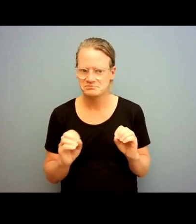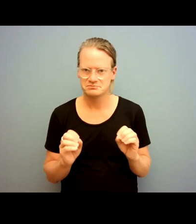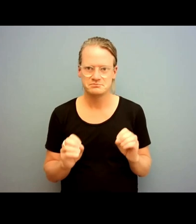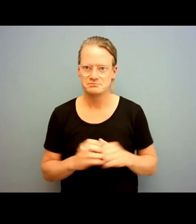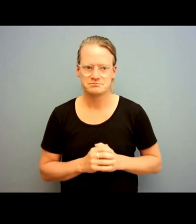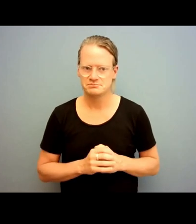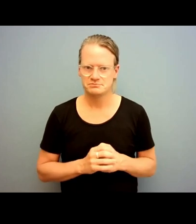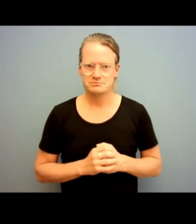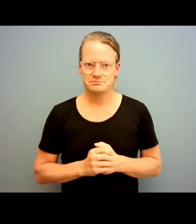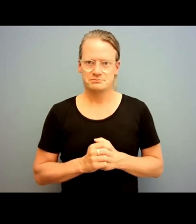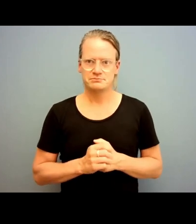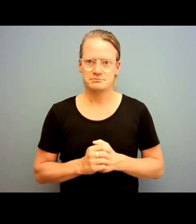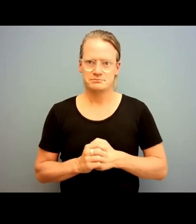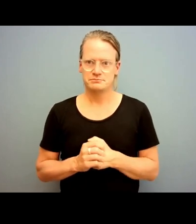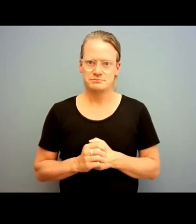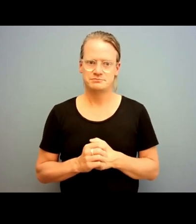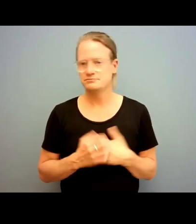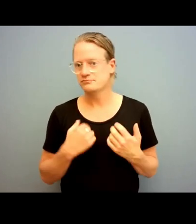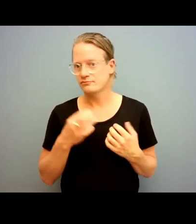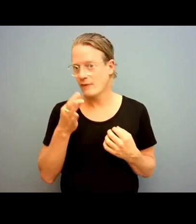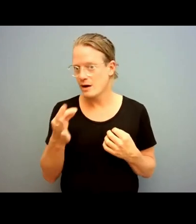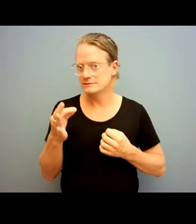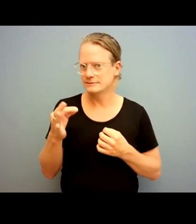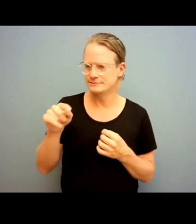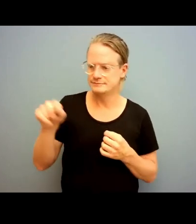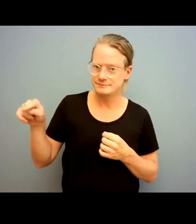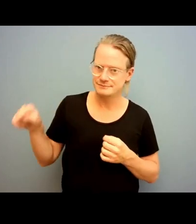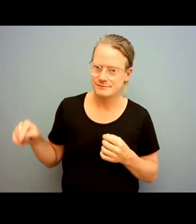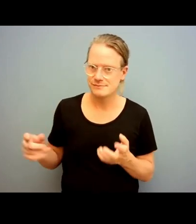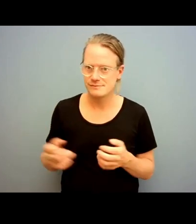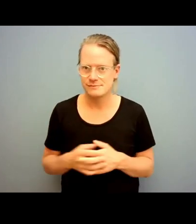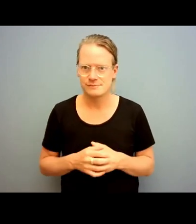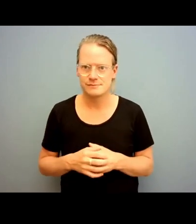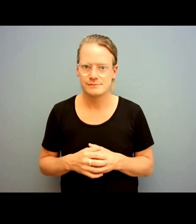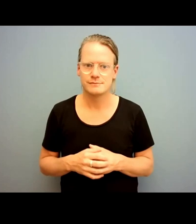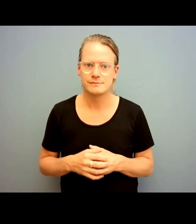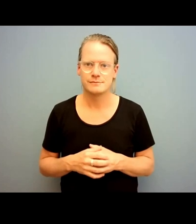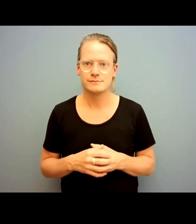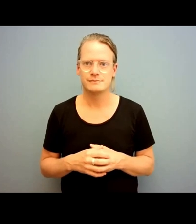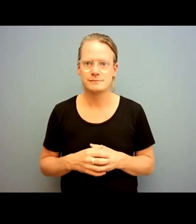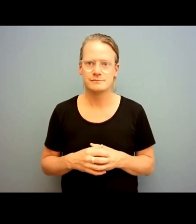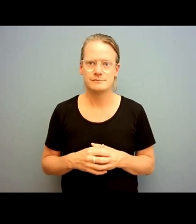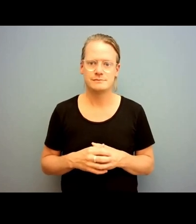ask my colleagues in the technical back end of the,